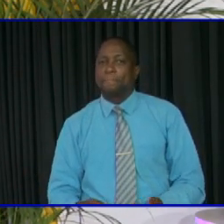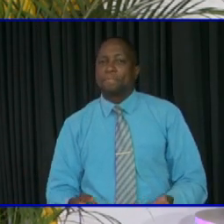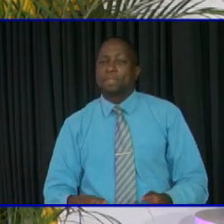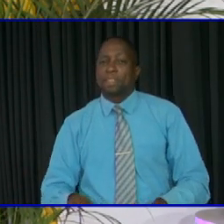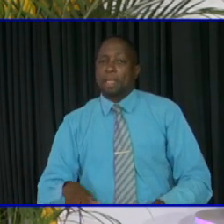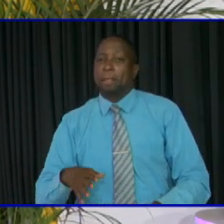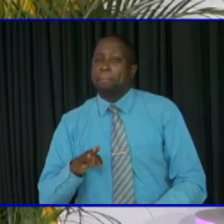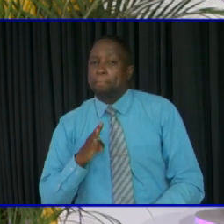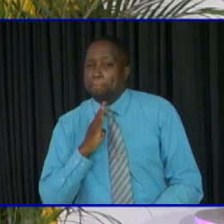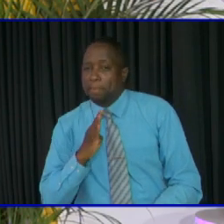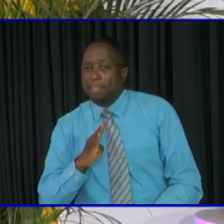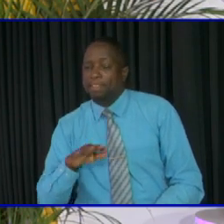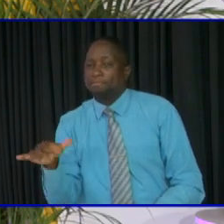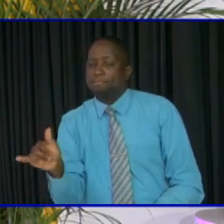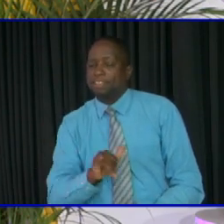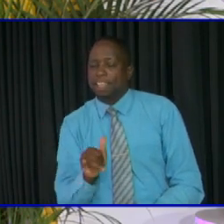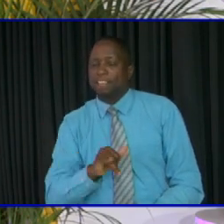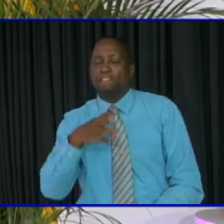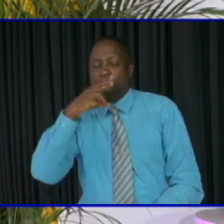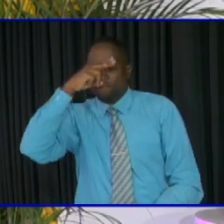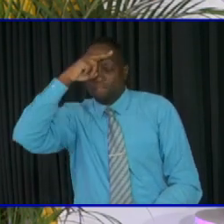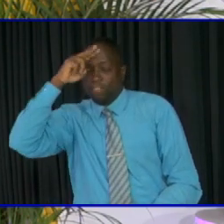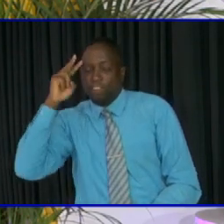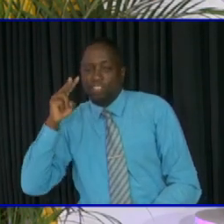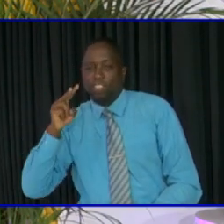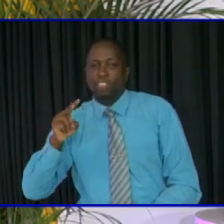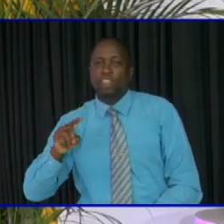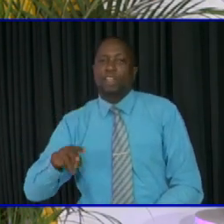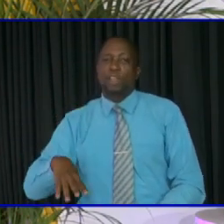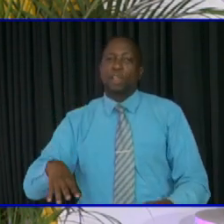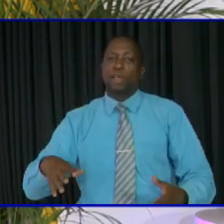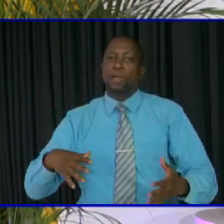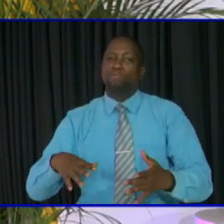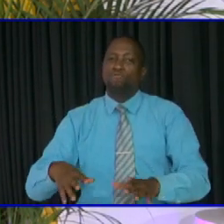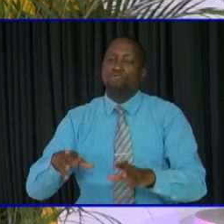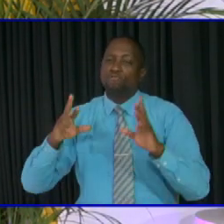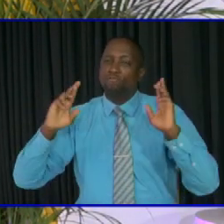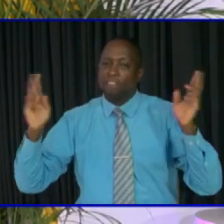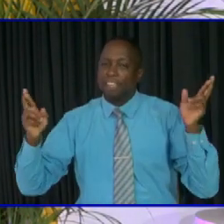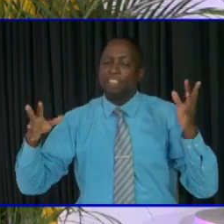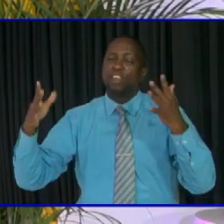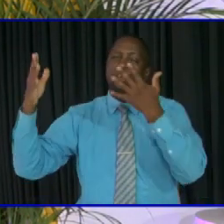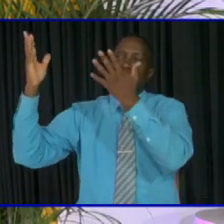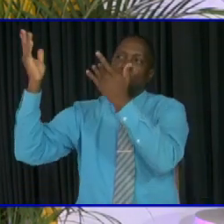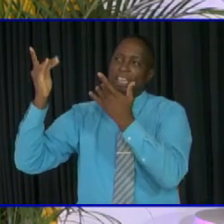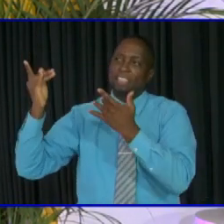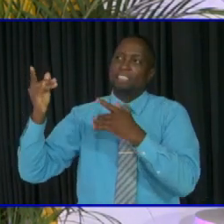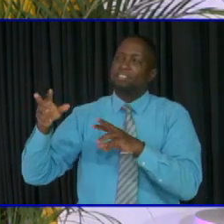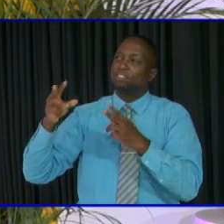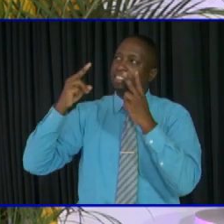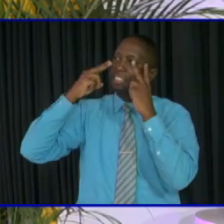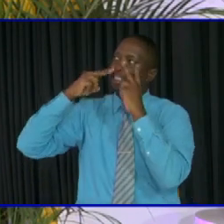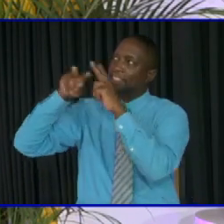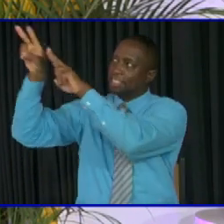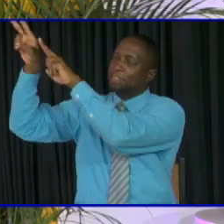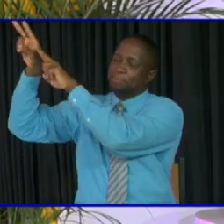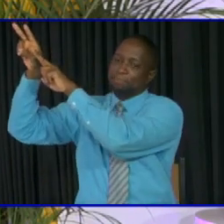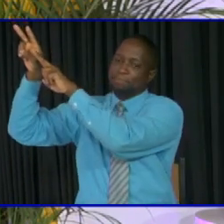ready and waiting to see your Lord and your God. God bless you.